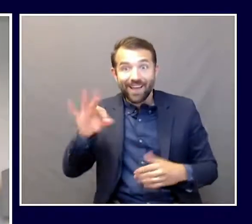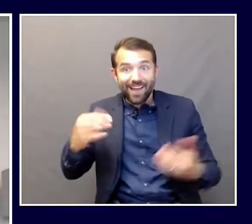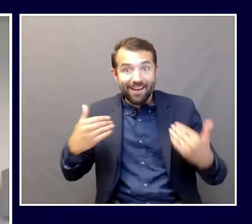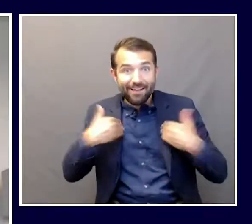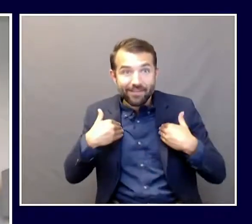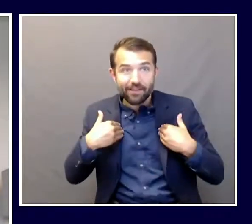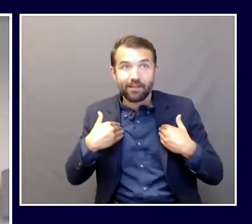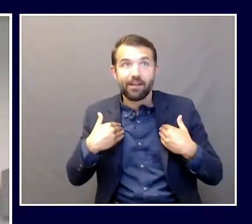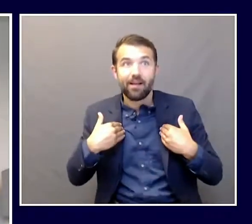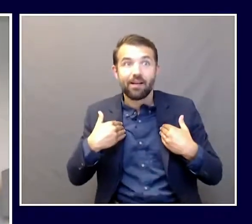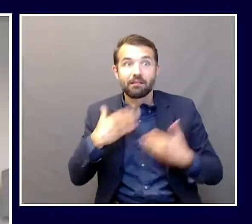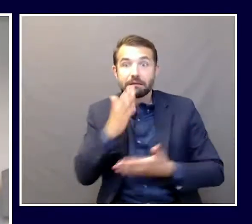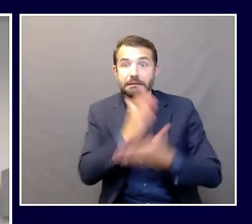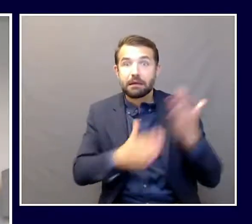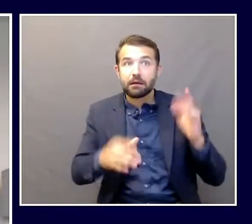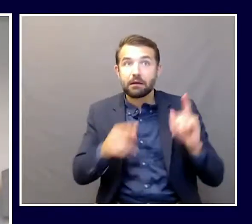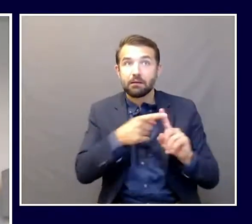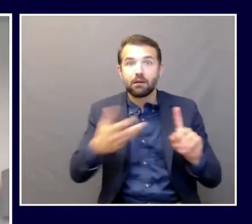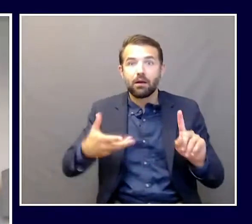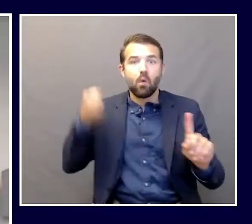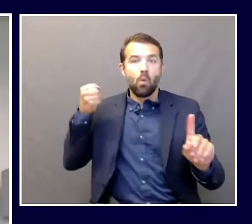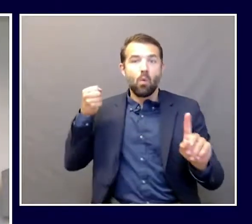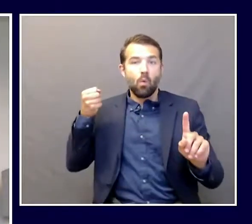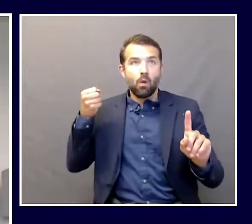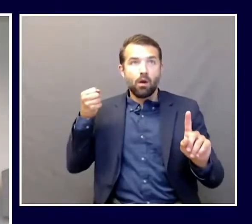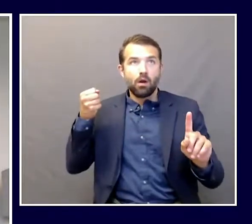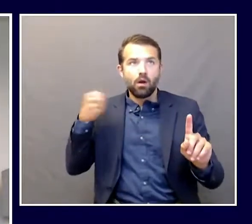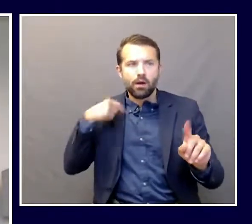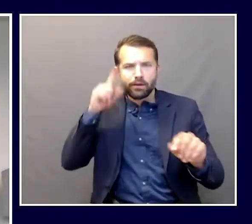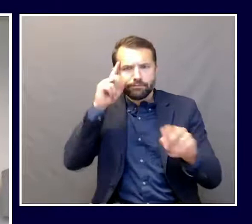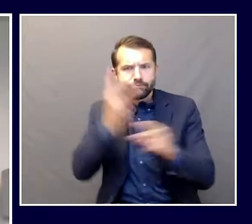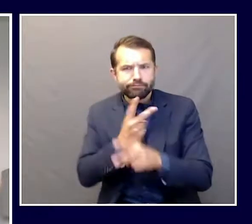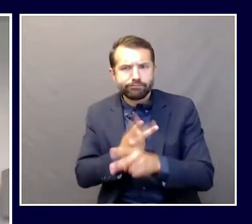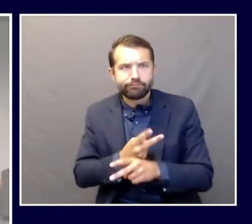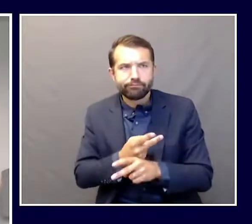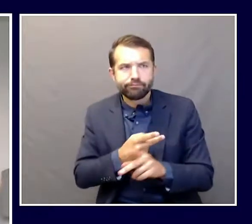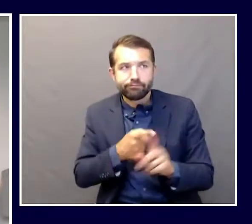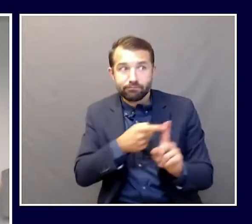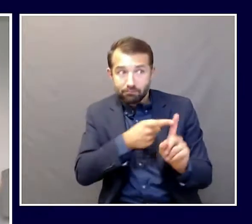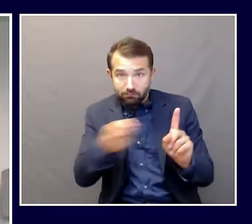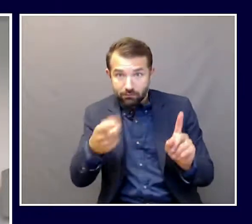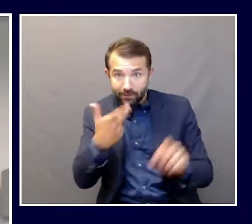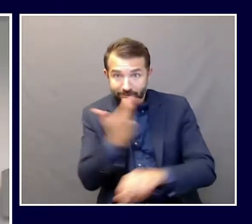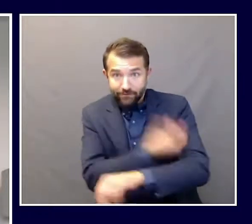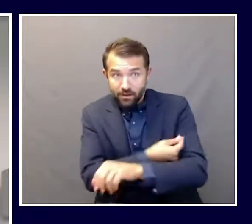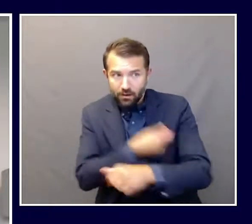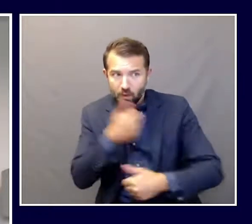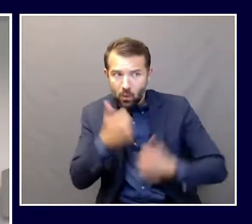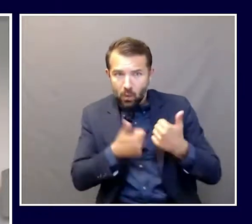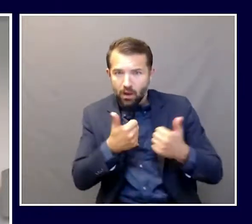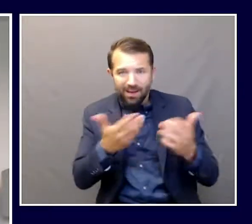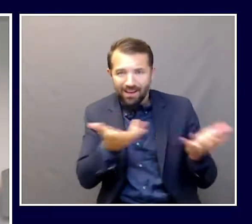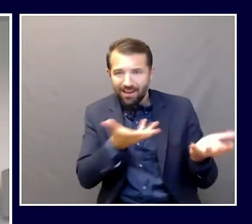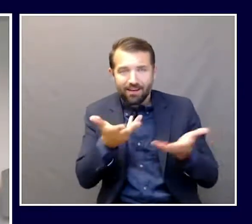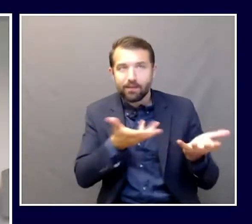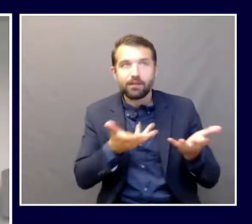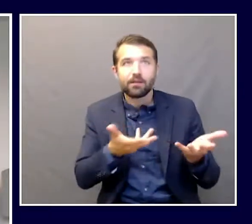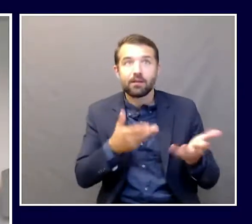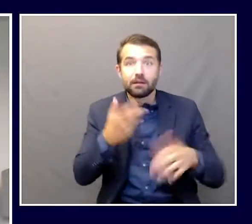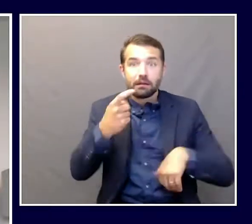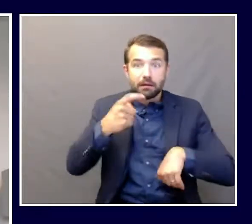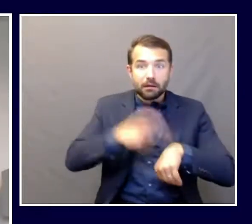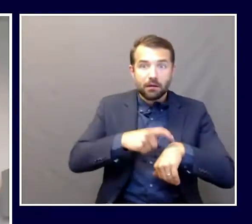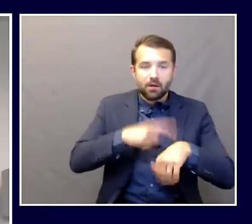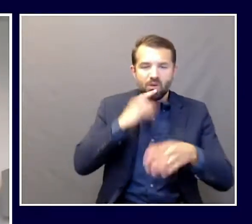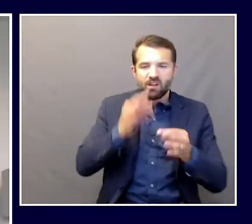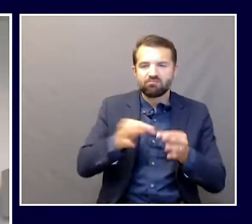can figure out whether whether they were vaccinated or not. But that introduces a delay in the process, not something I want to do. I don't